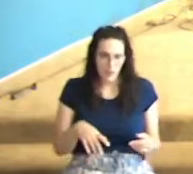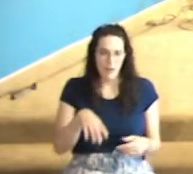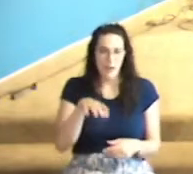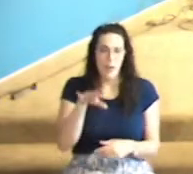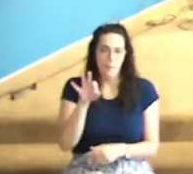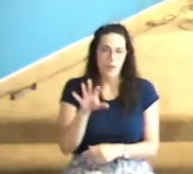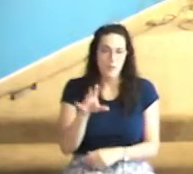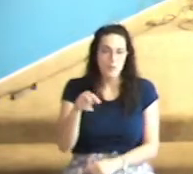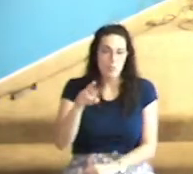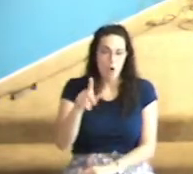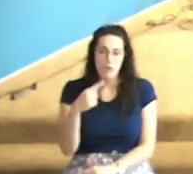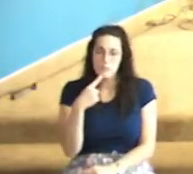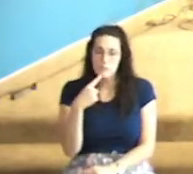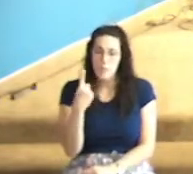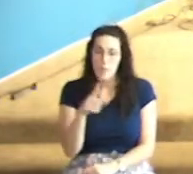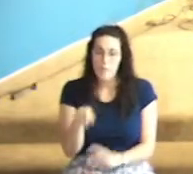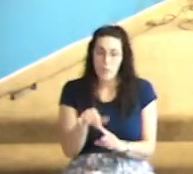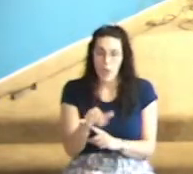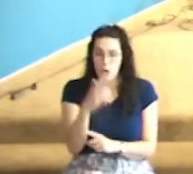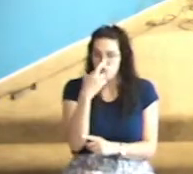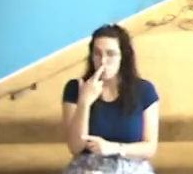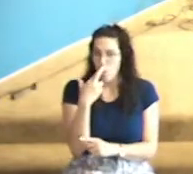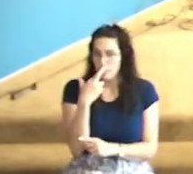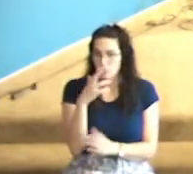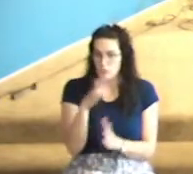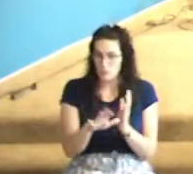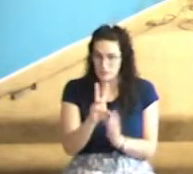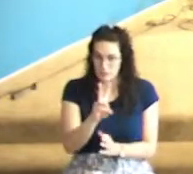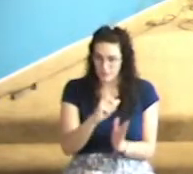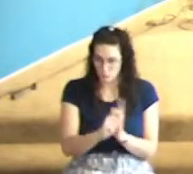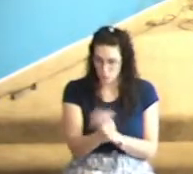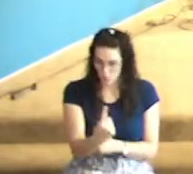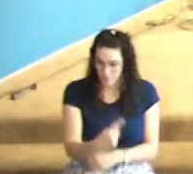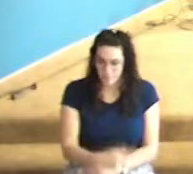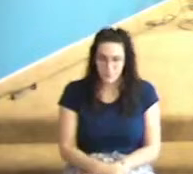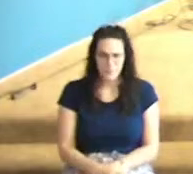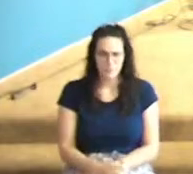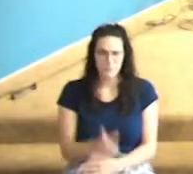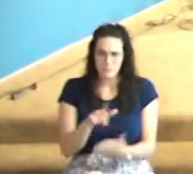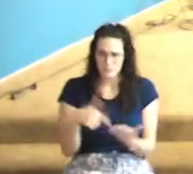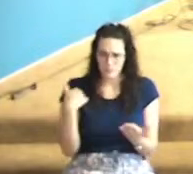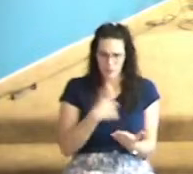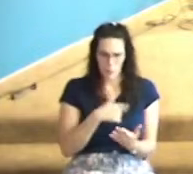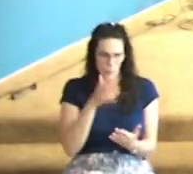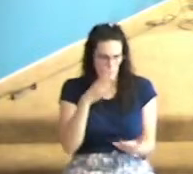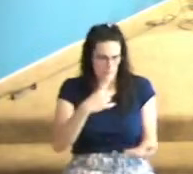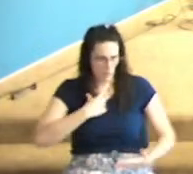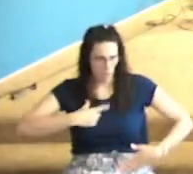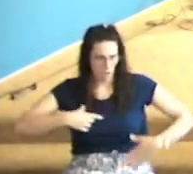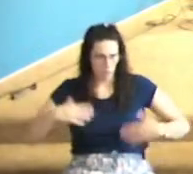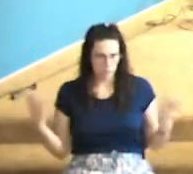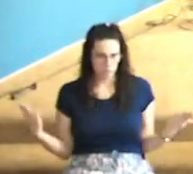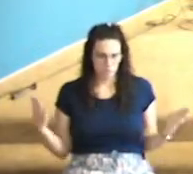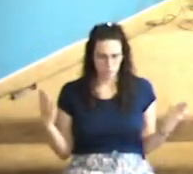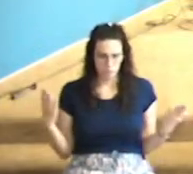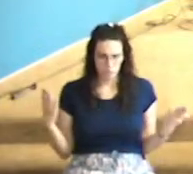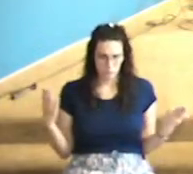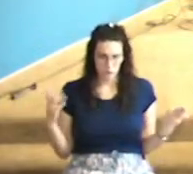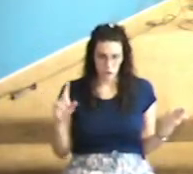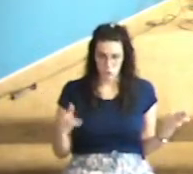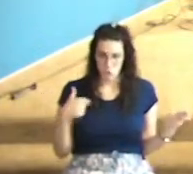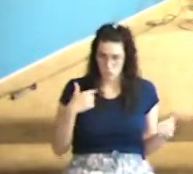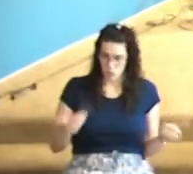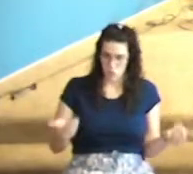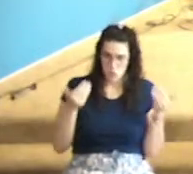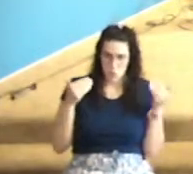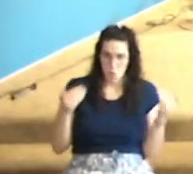said something about that in Romans chapter 6, verse 1. What shall we say then? Shall we